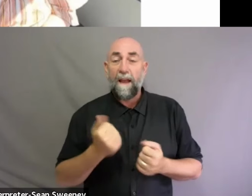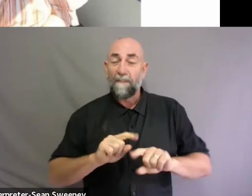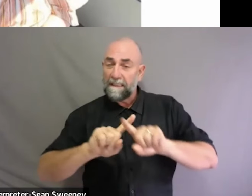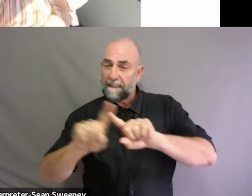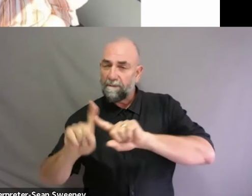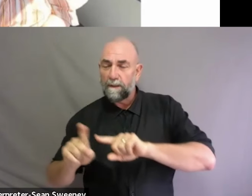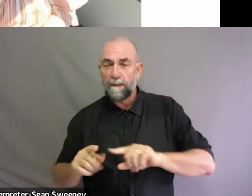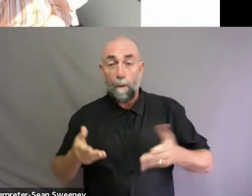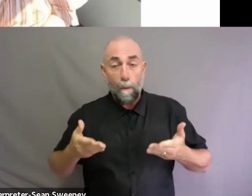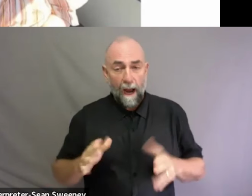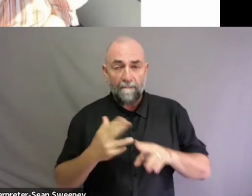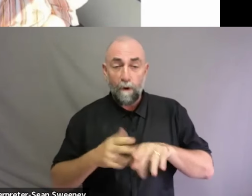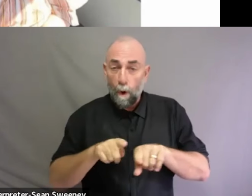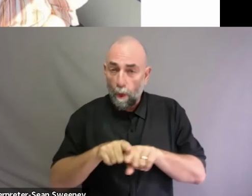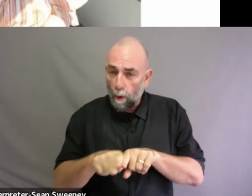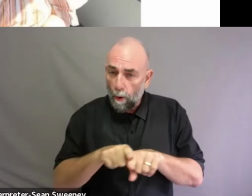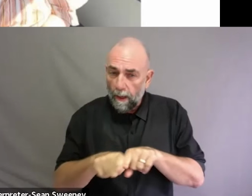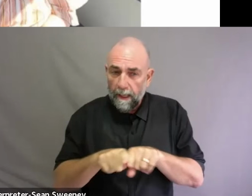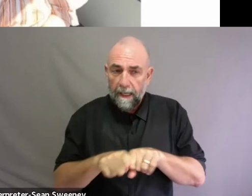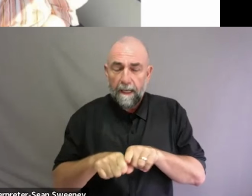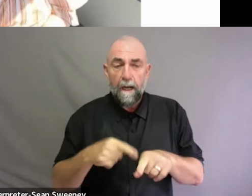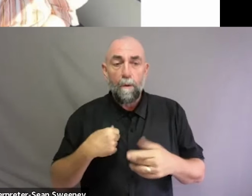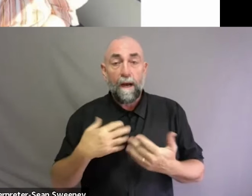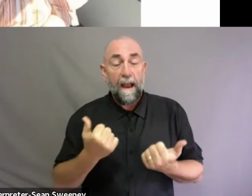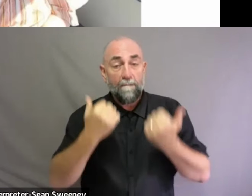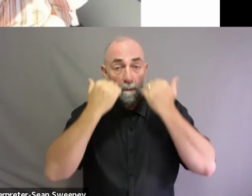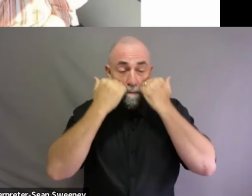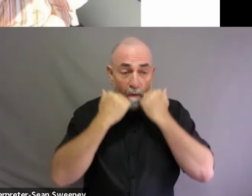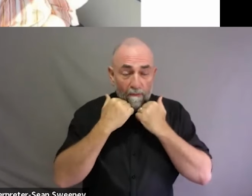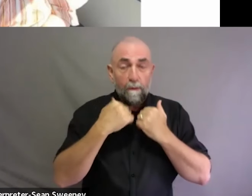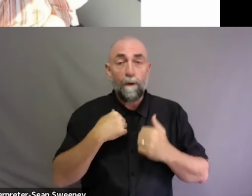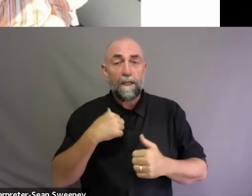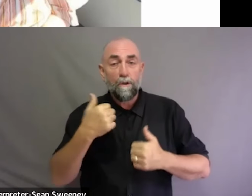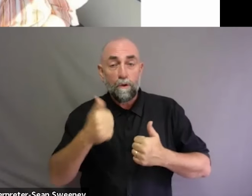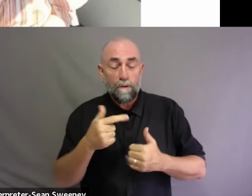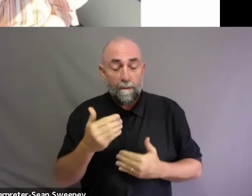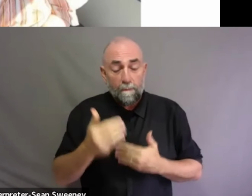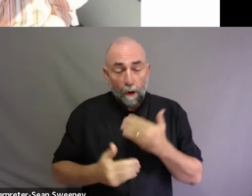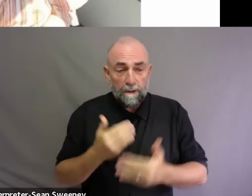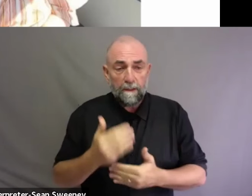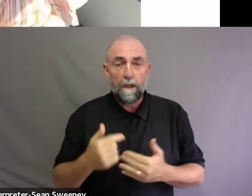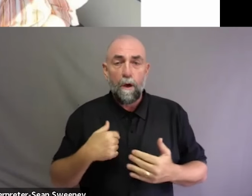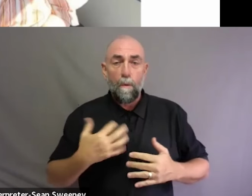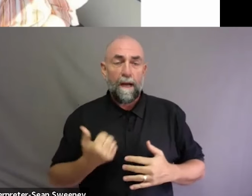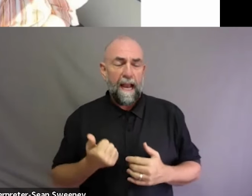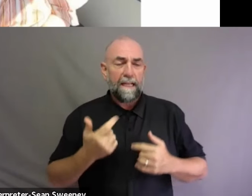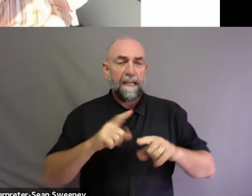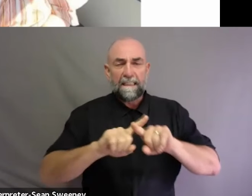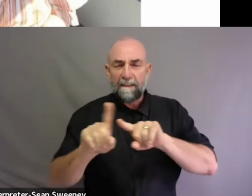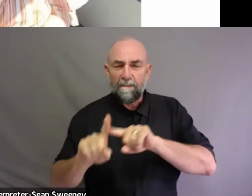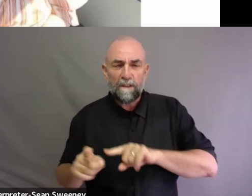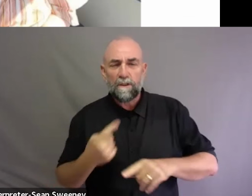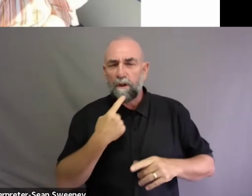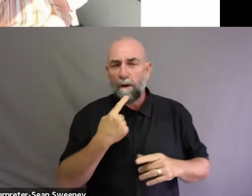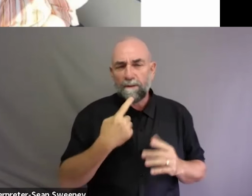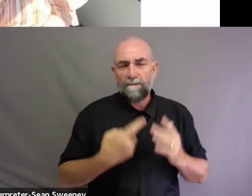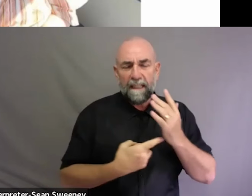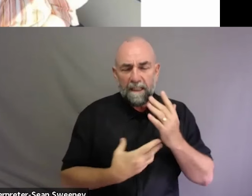also evidence-based processes such as technology-aided instruction, intervention, video modelling and prompting and so